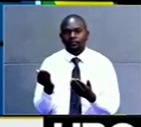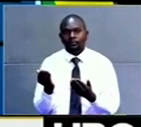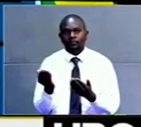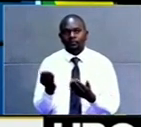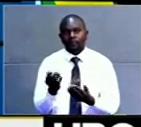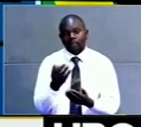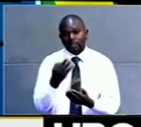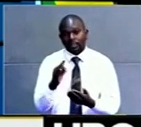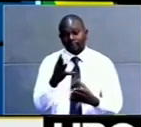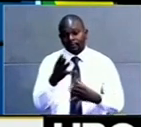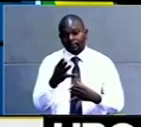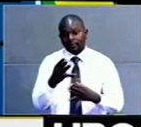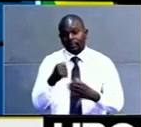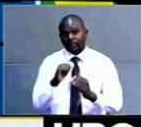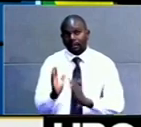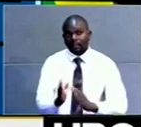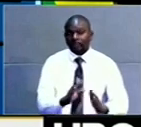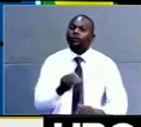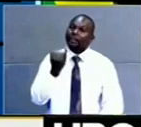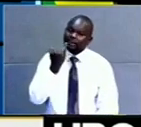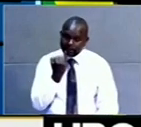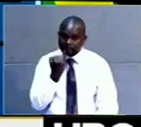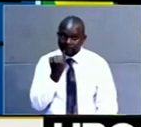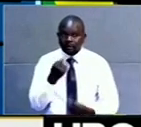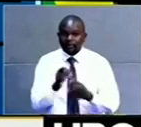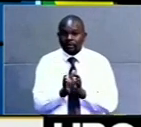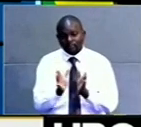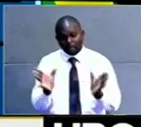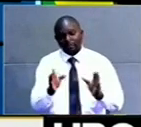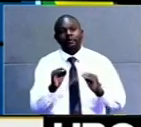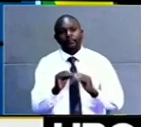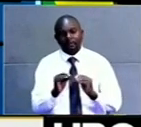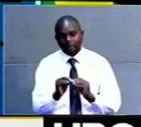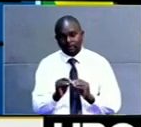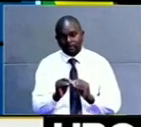If the organizers had been serious. But with public meetings,